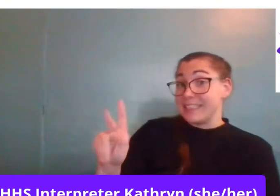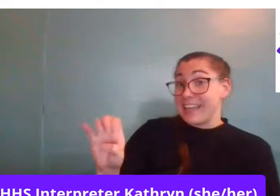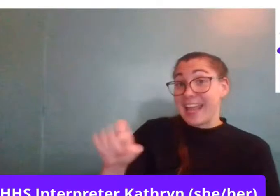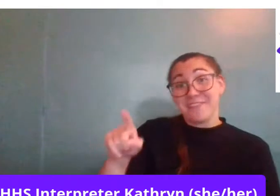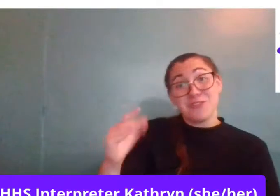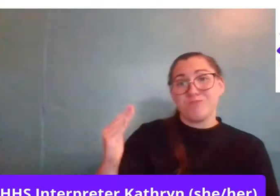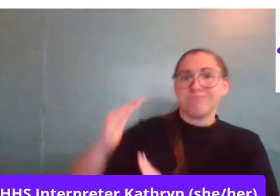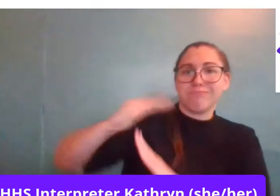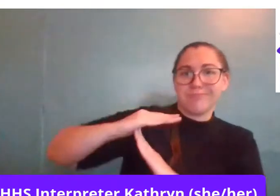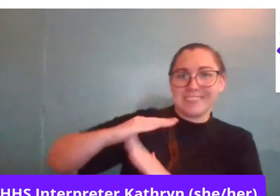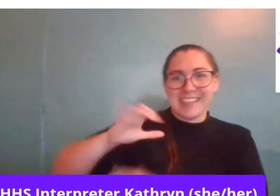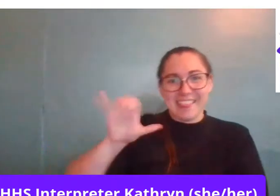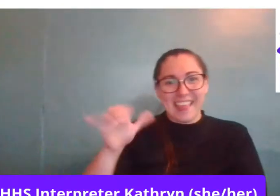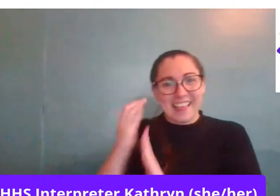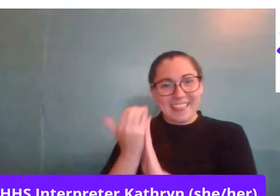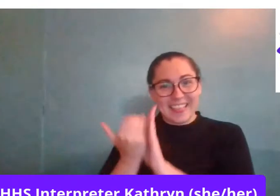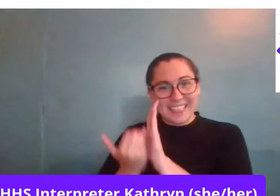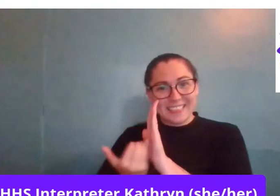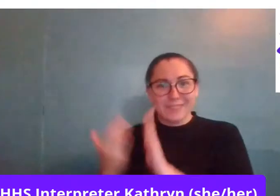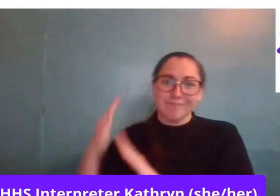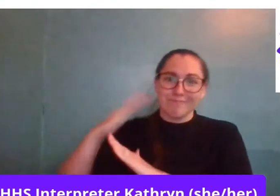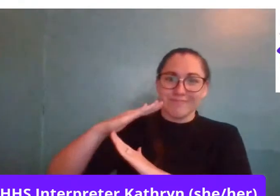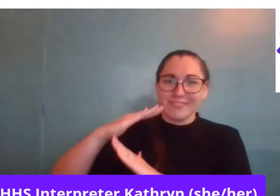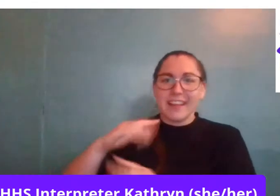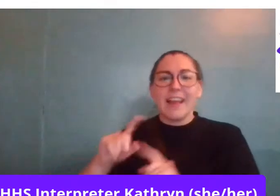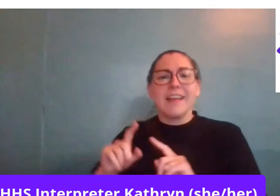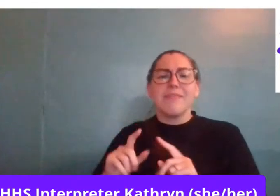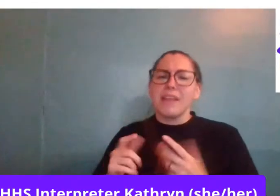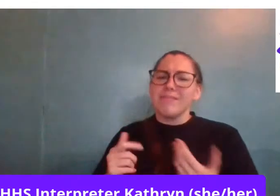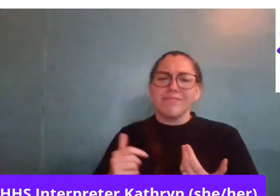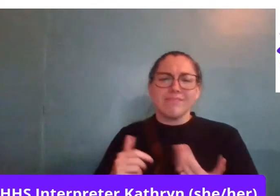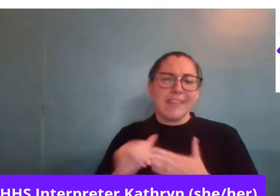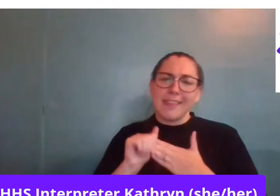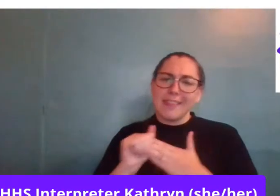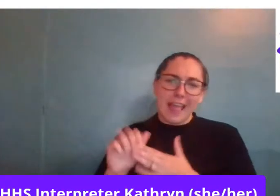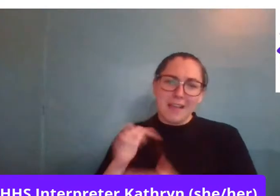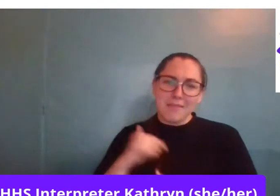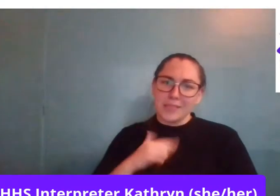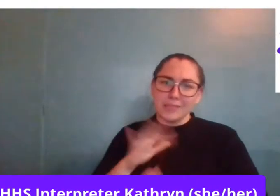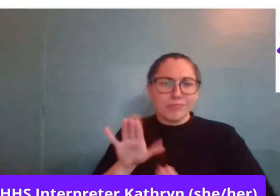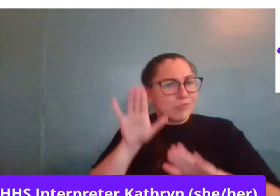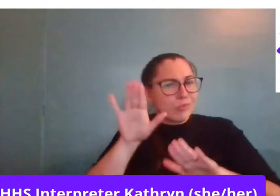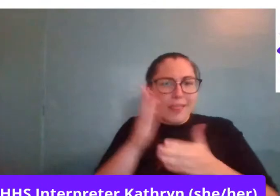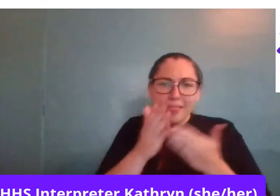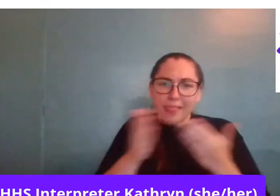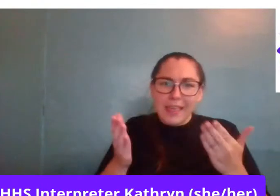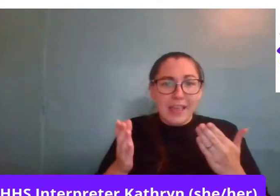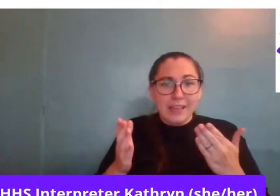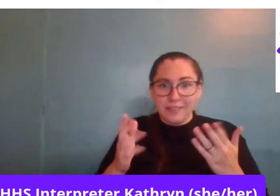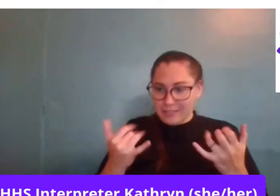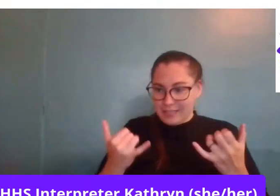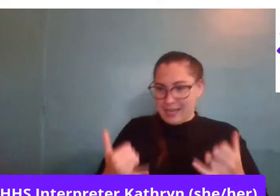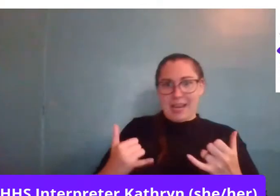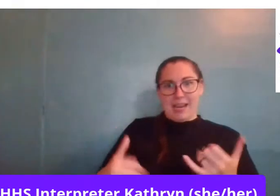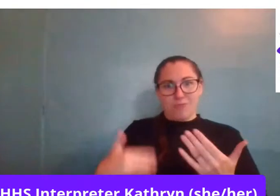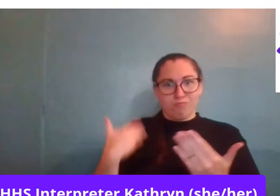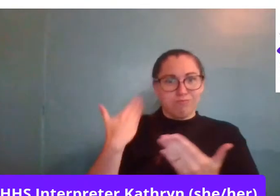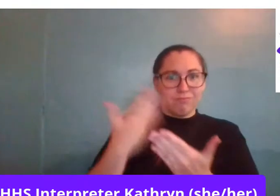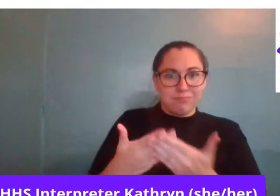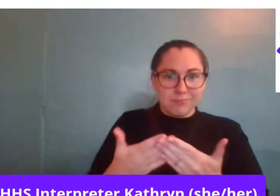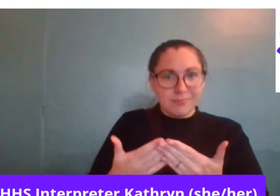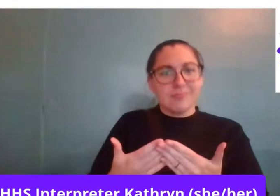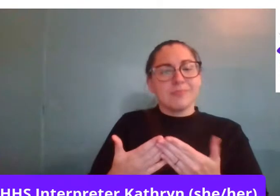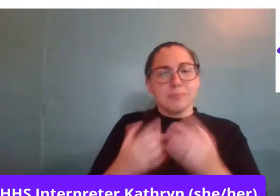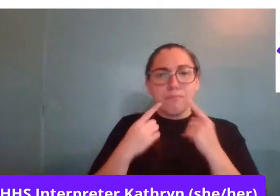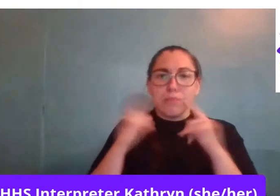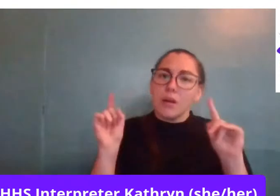list, that have walked me through some great things to get me to the place where I am now. And I will say to